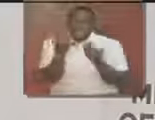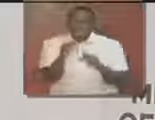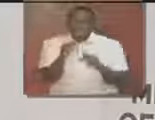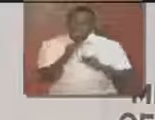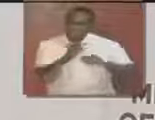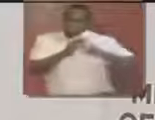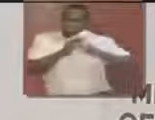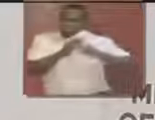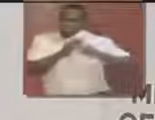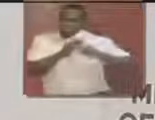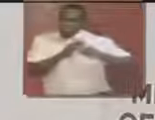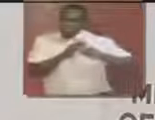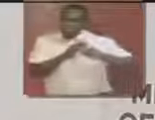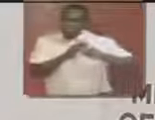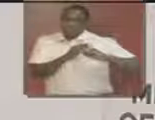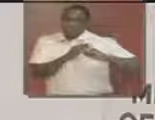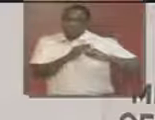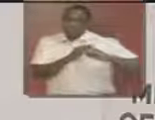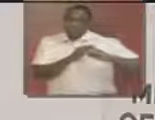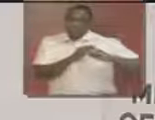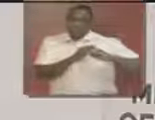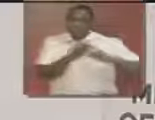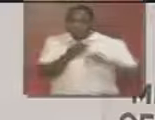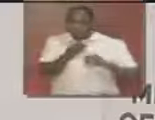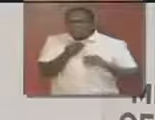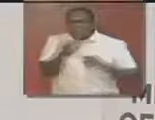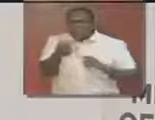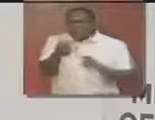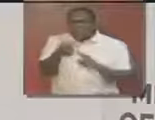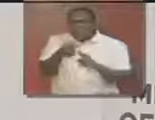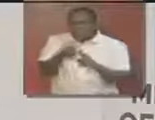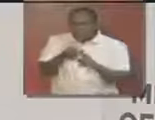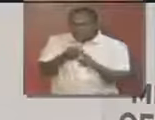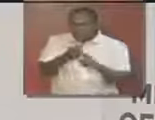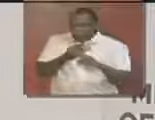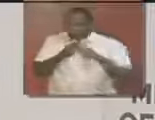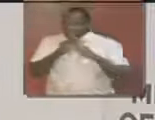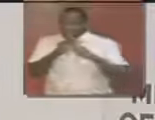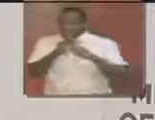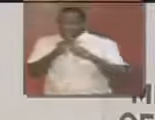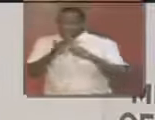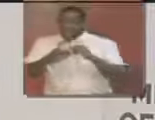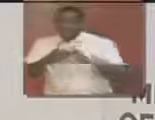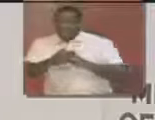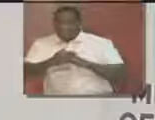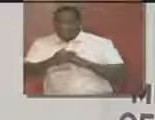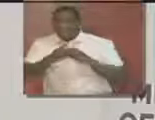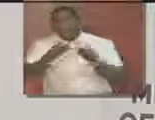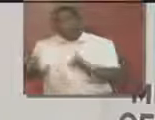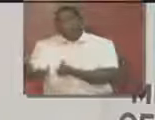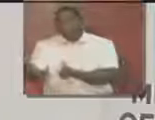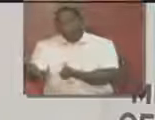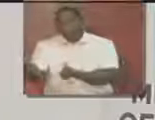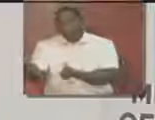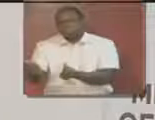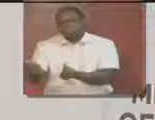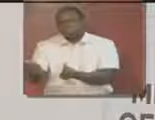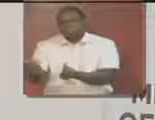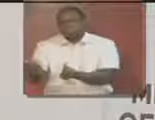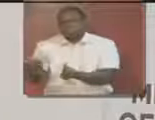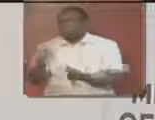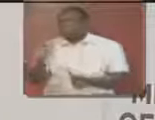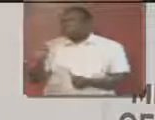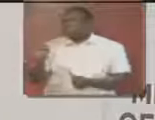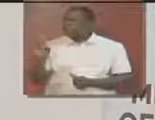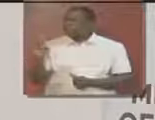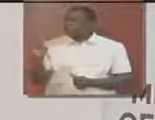to that particular strain. So it goes for a few months, and in fact, I think there have been a few cases in US